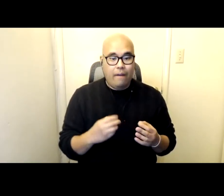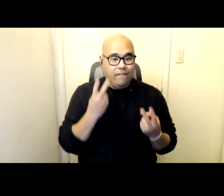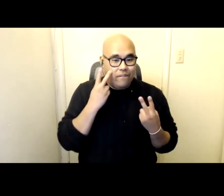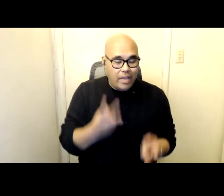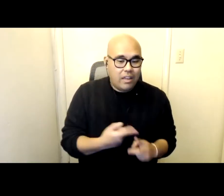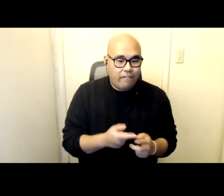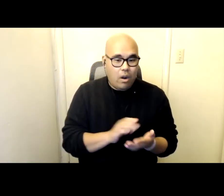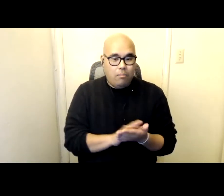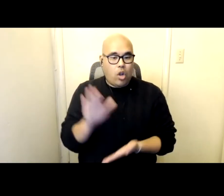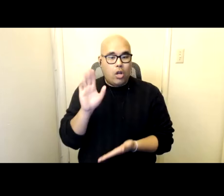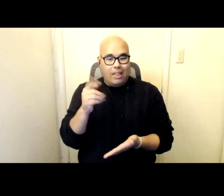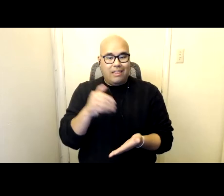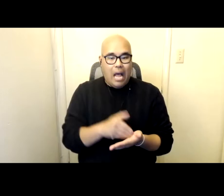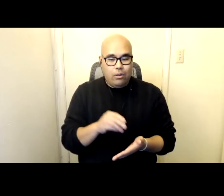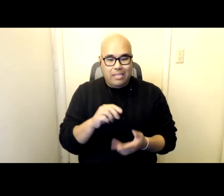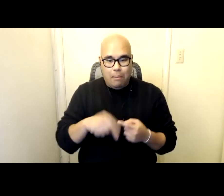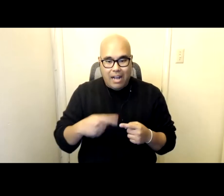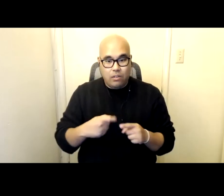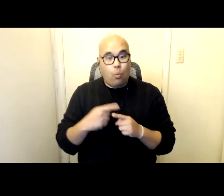1,000 miles away for Christmas.